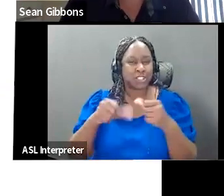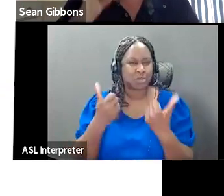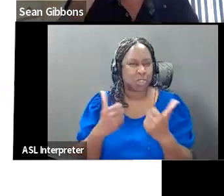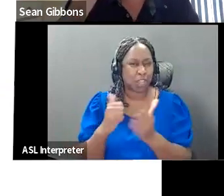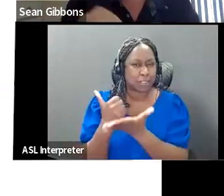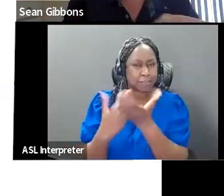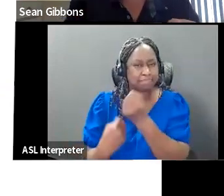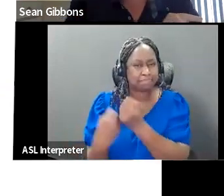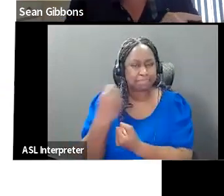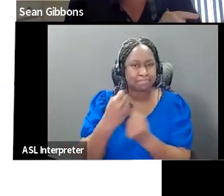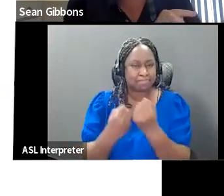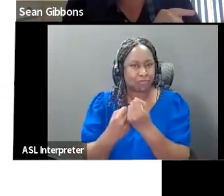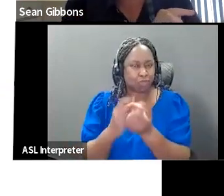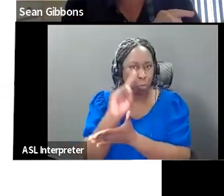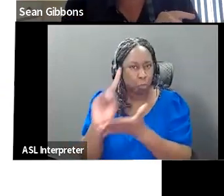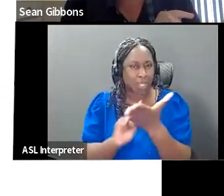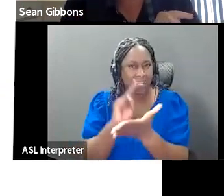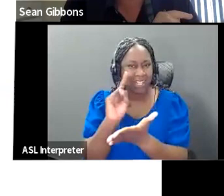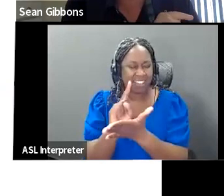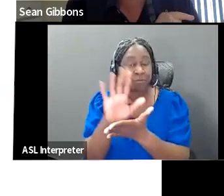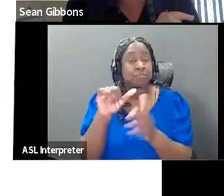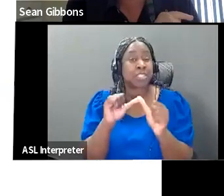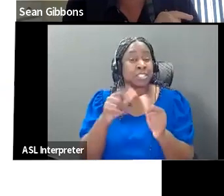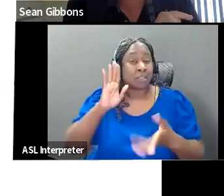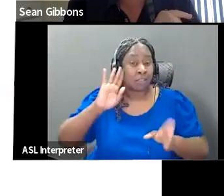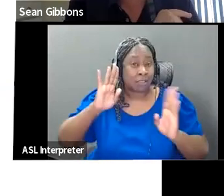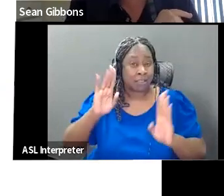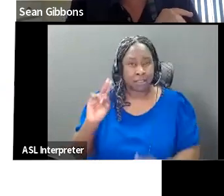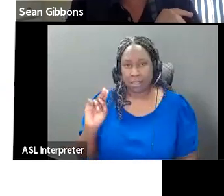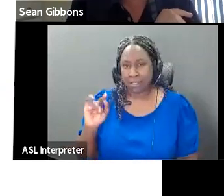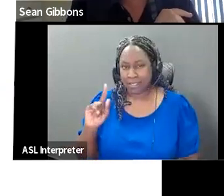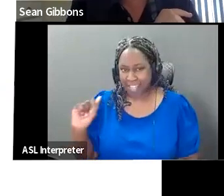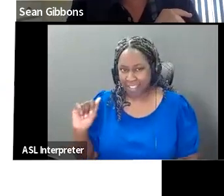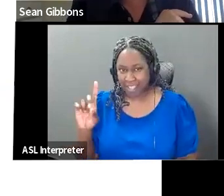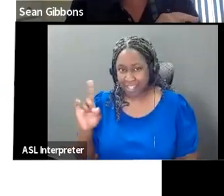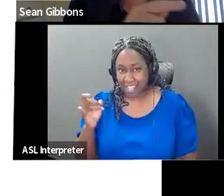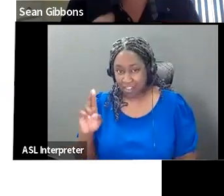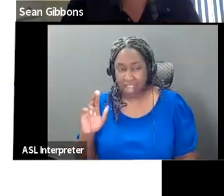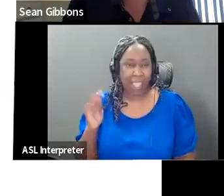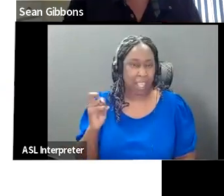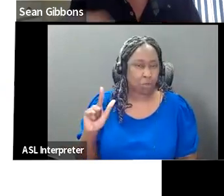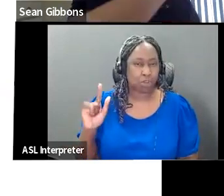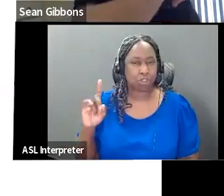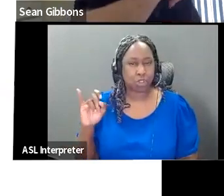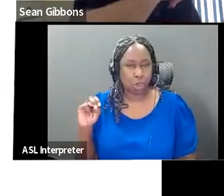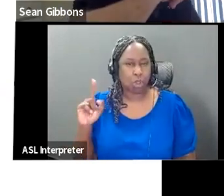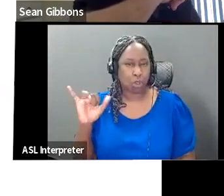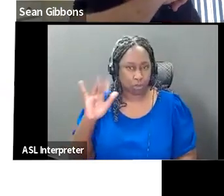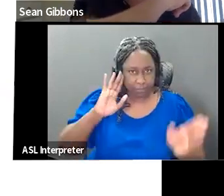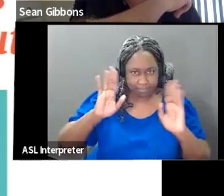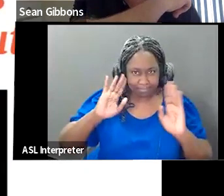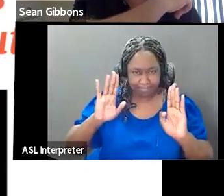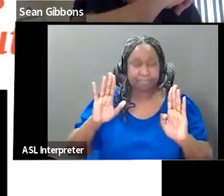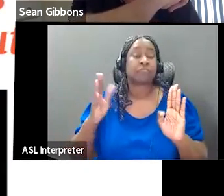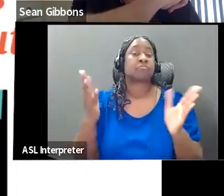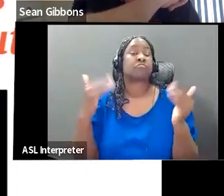hour. All right, while y'all are continuing to say hello to everybody, hey, Natalia in Denver, April, Dawn, Laura, everybody else, let's go ahead. I'm going to tell you a